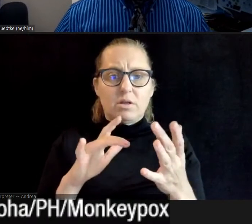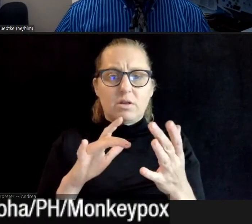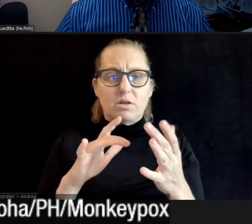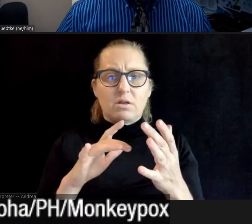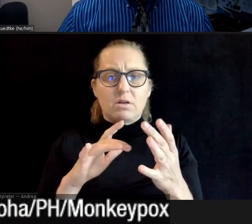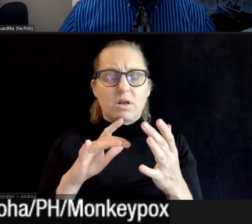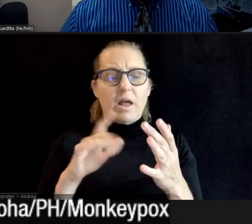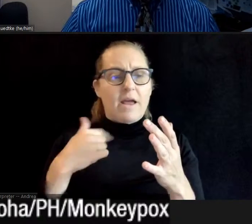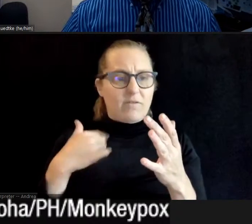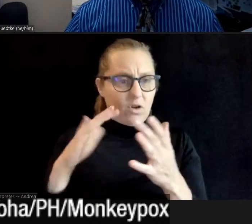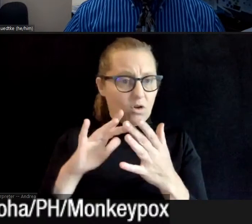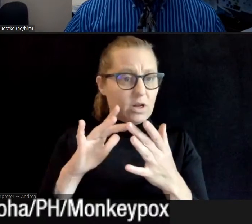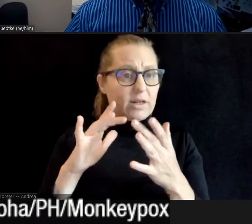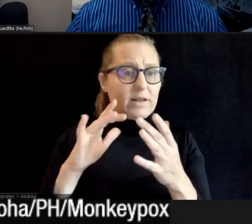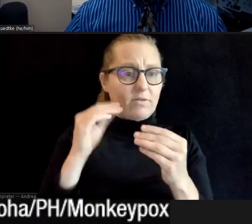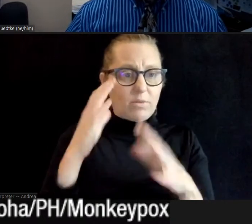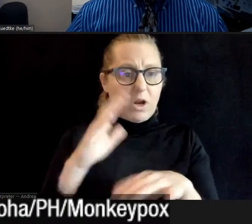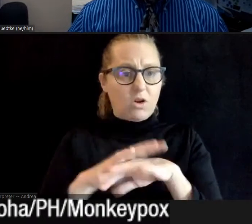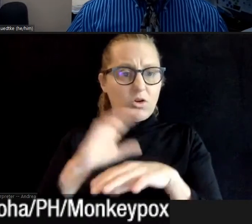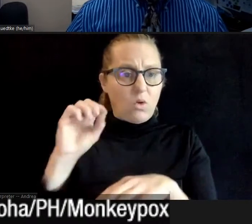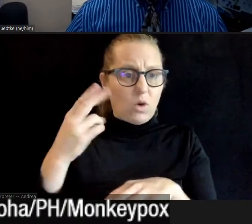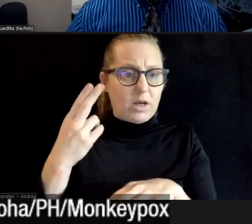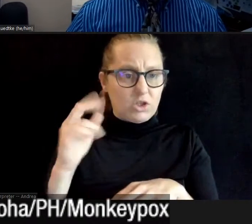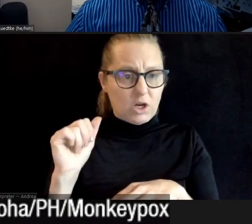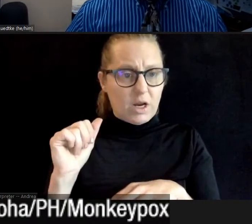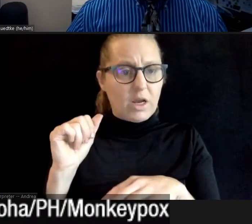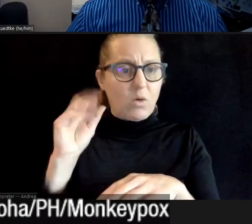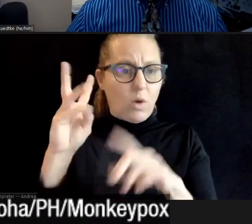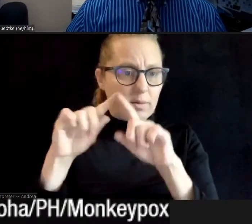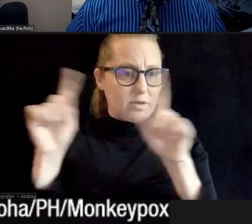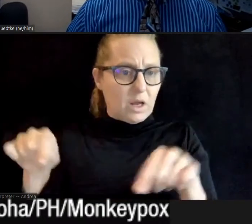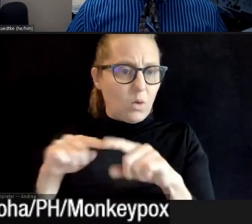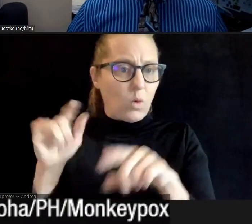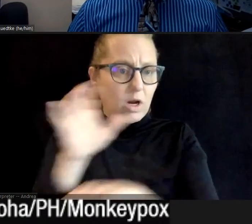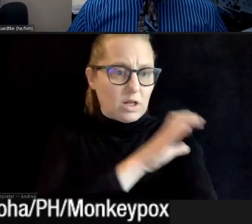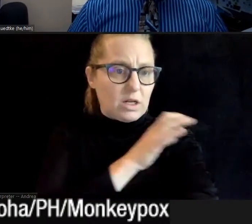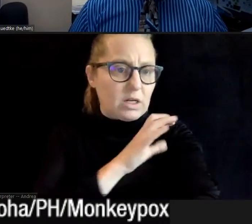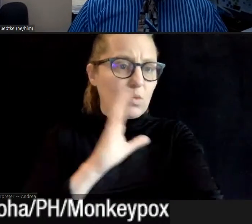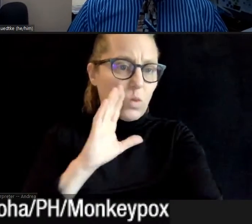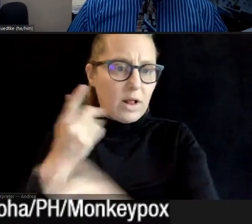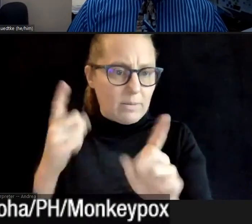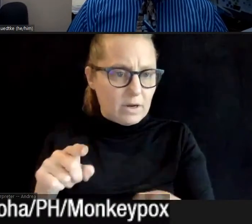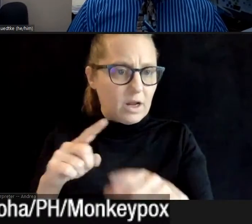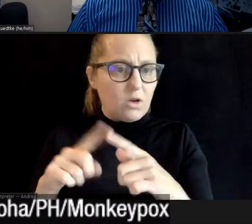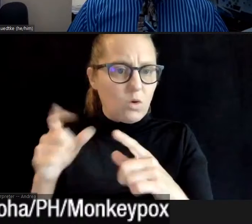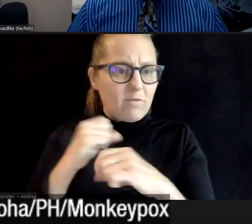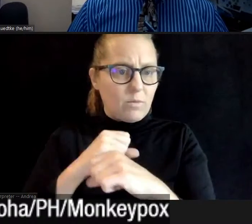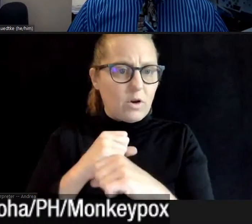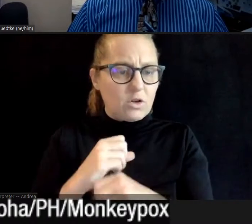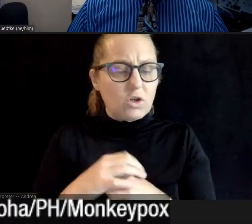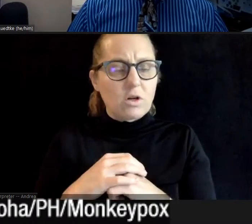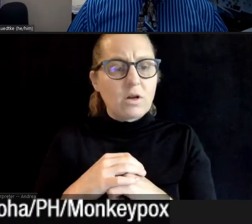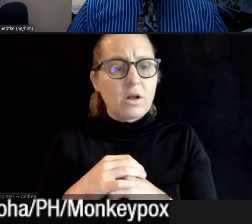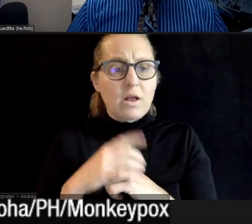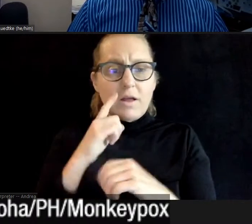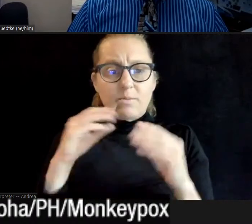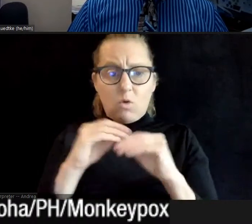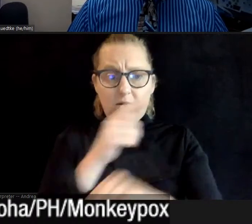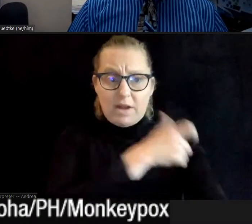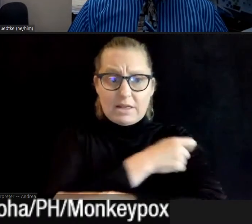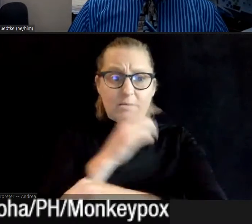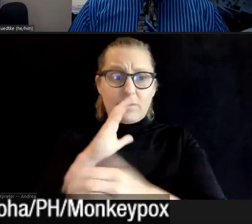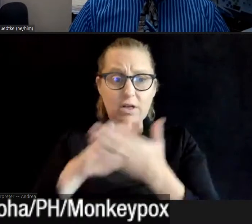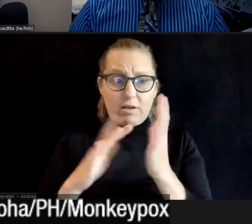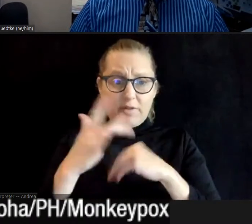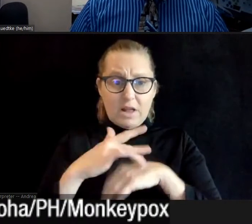There's contact information on the OHA website of where clinics are happening, and you can get protection. as more vaccine becomes available,